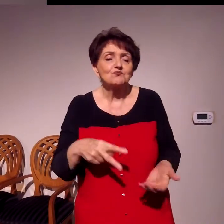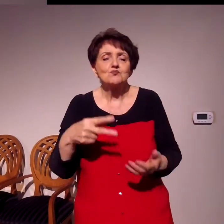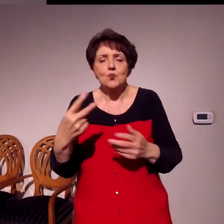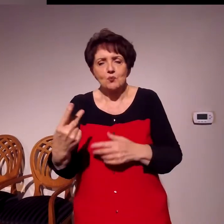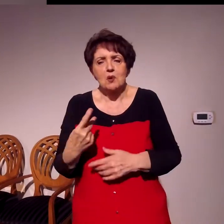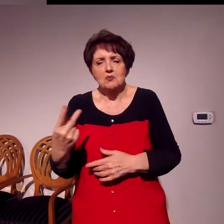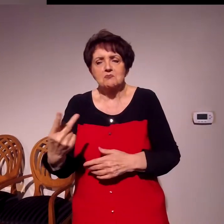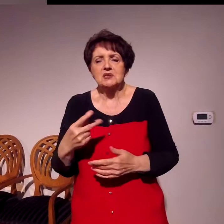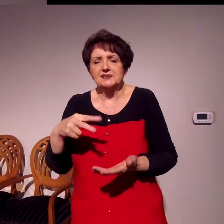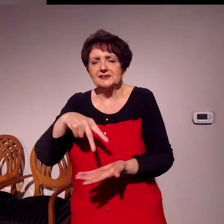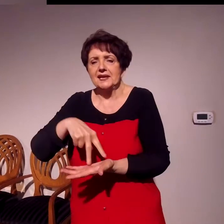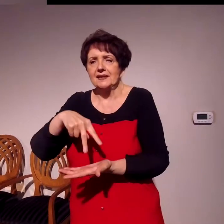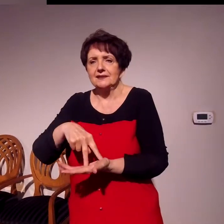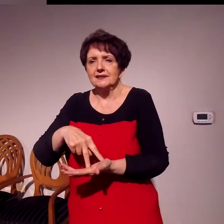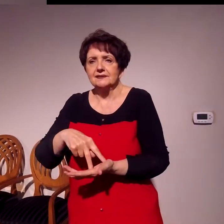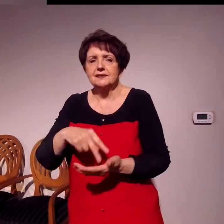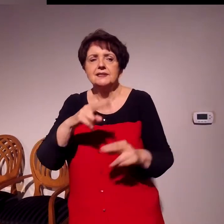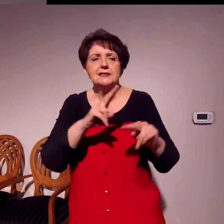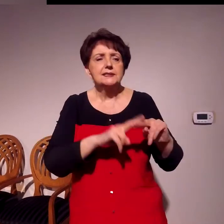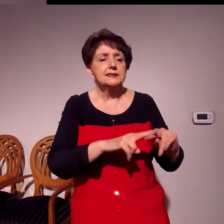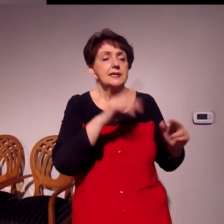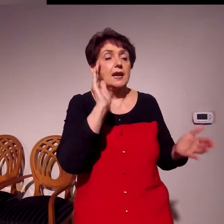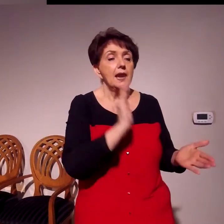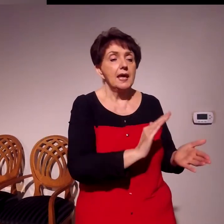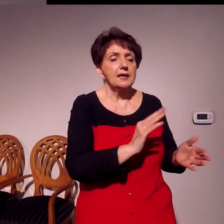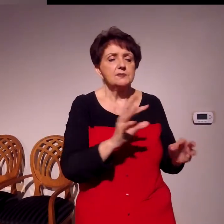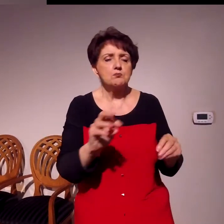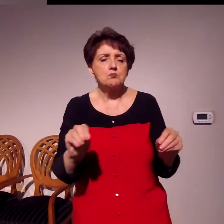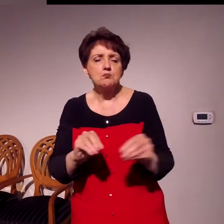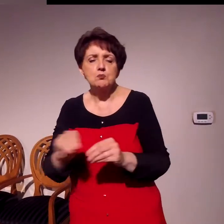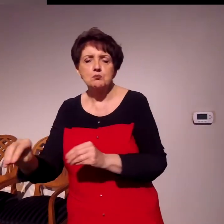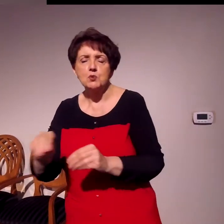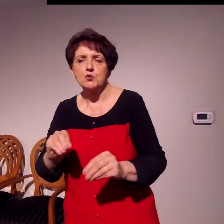less, move more. It's really